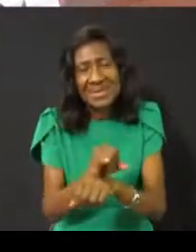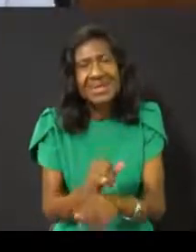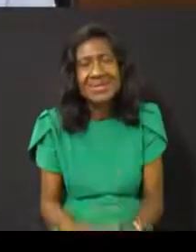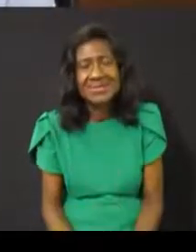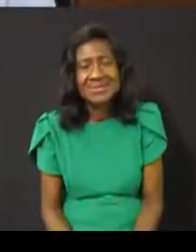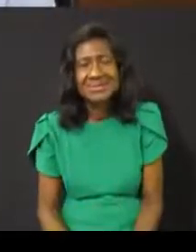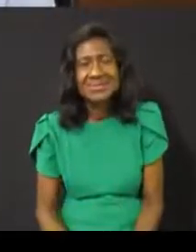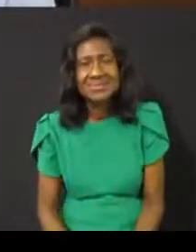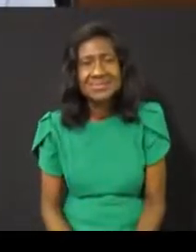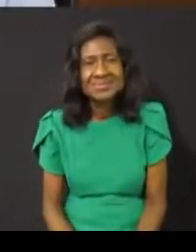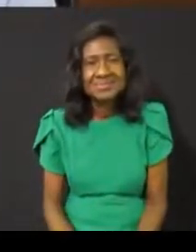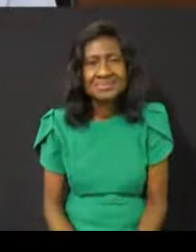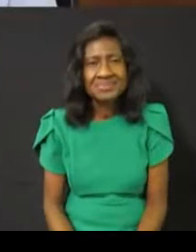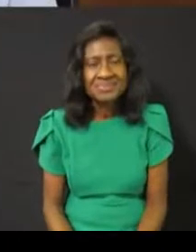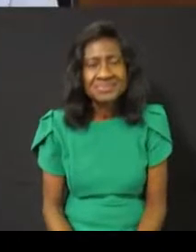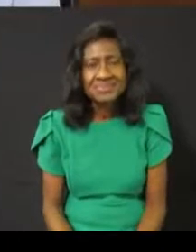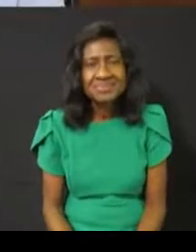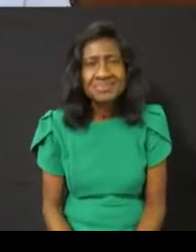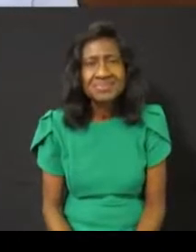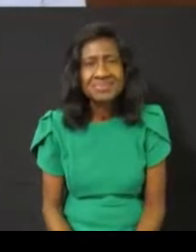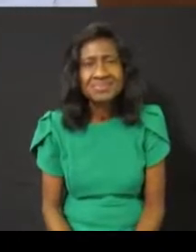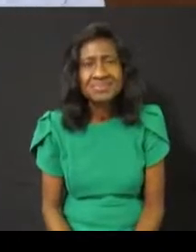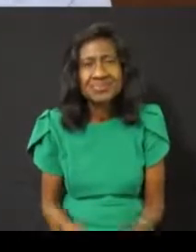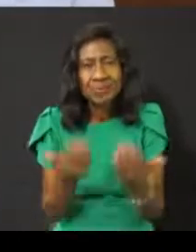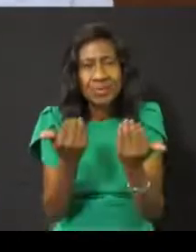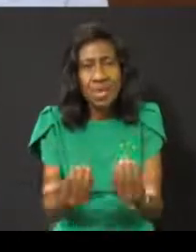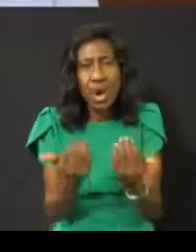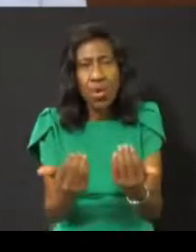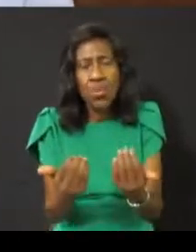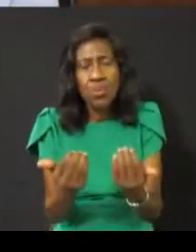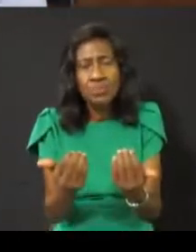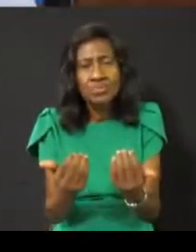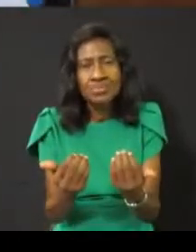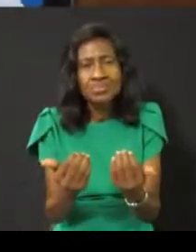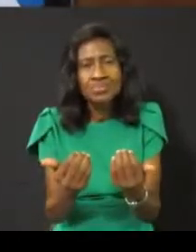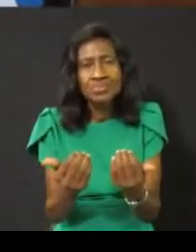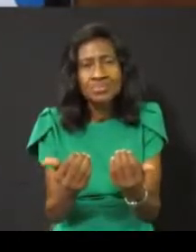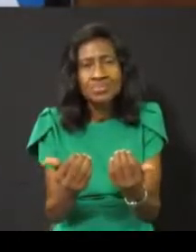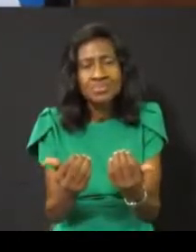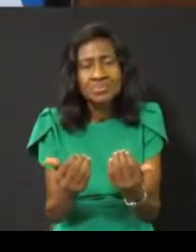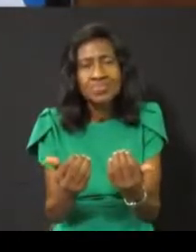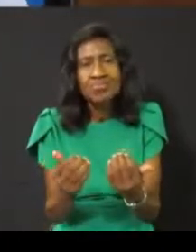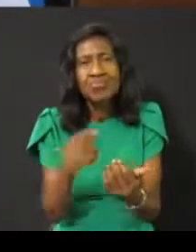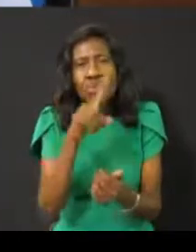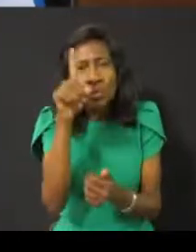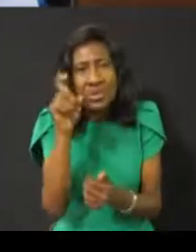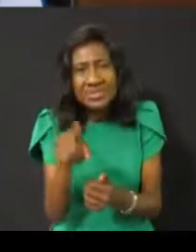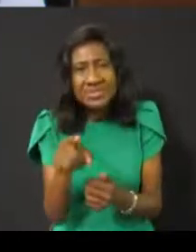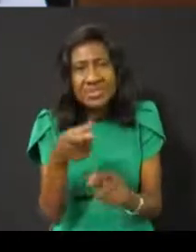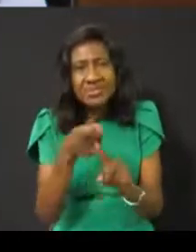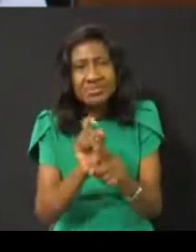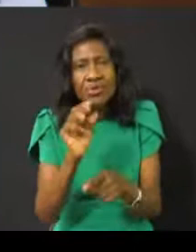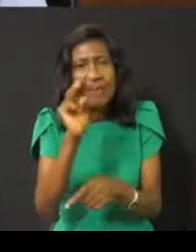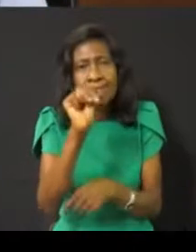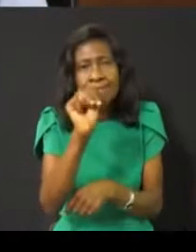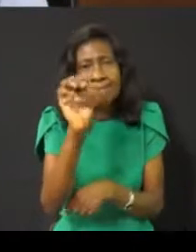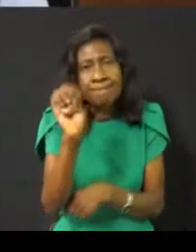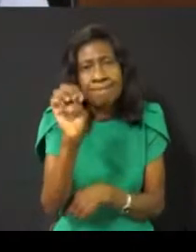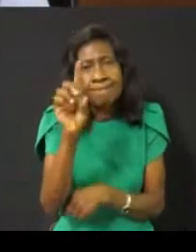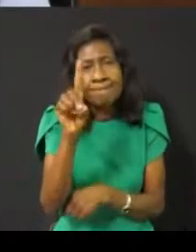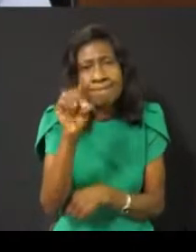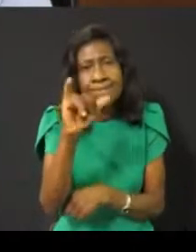for Tourism, the Honourable Kenneth Bryan. So yes, as we now transition to our period of questions to the media, we're